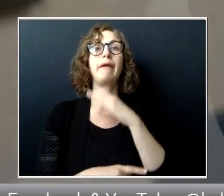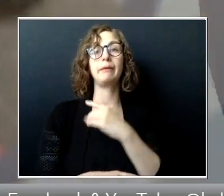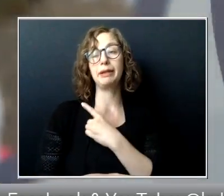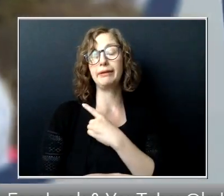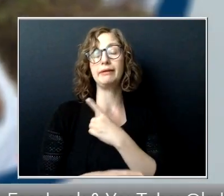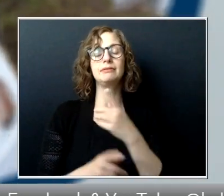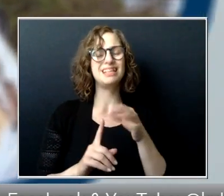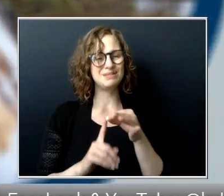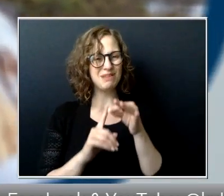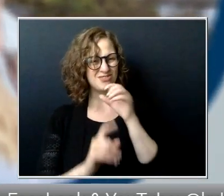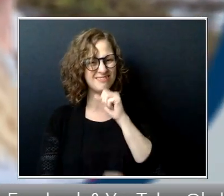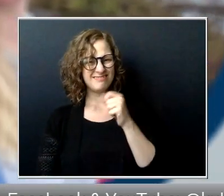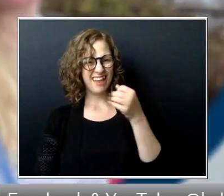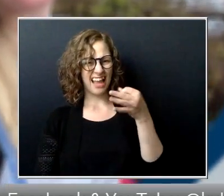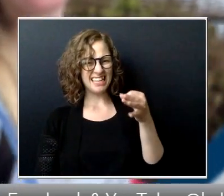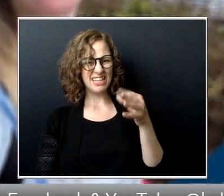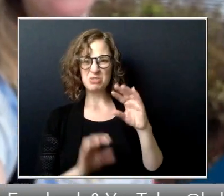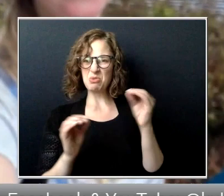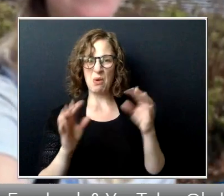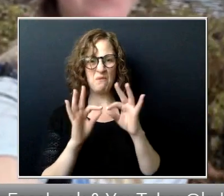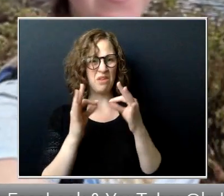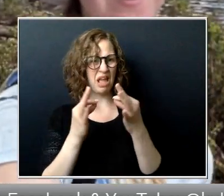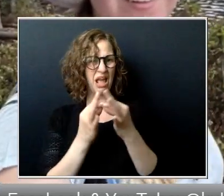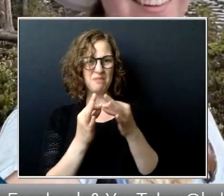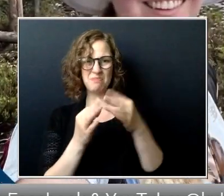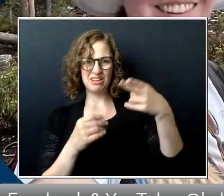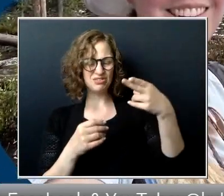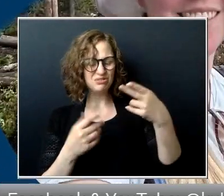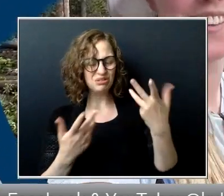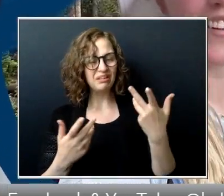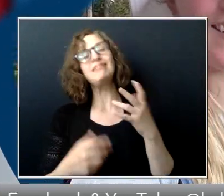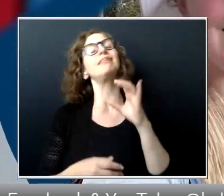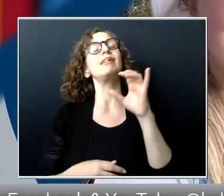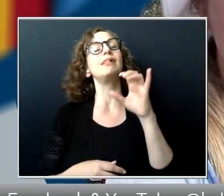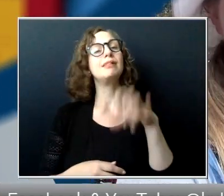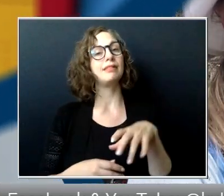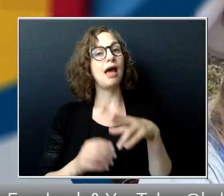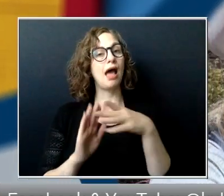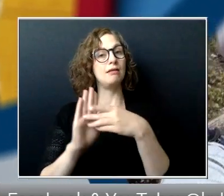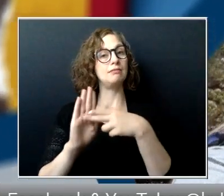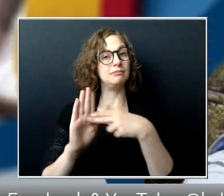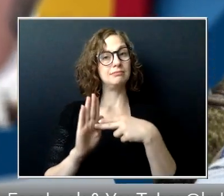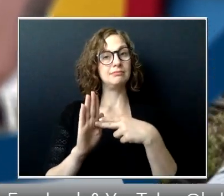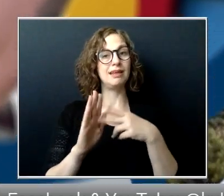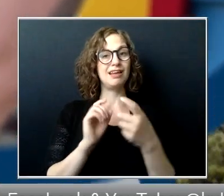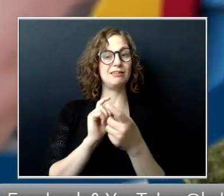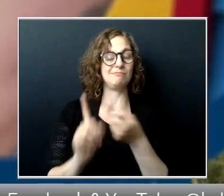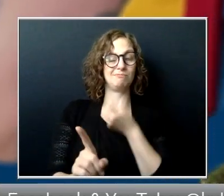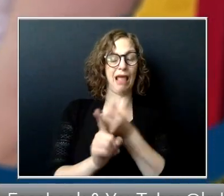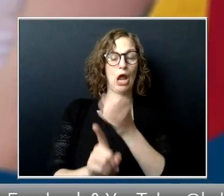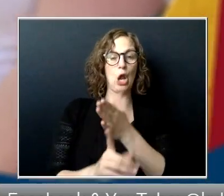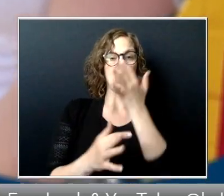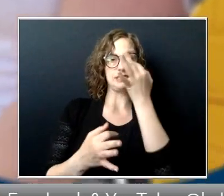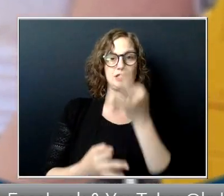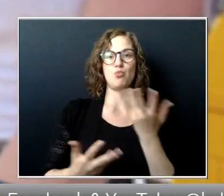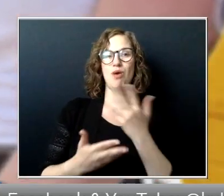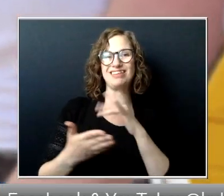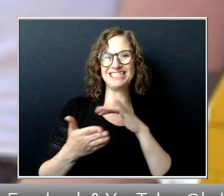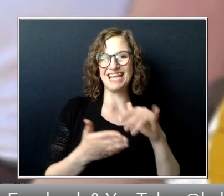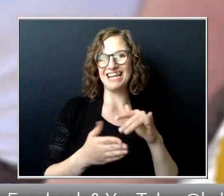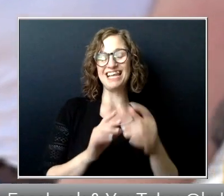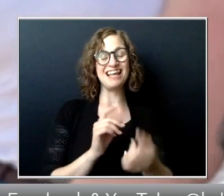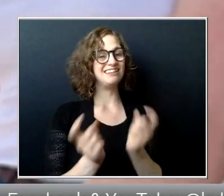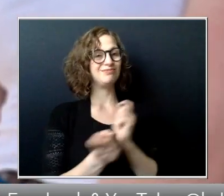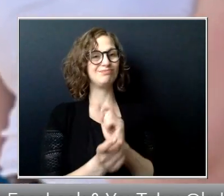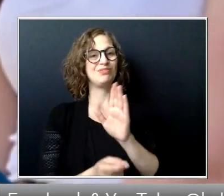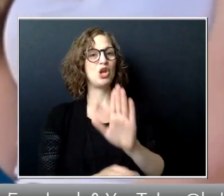1 diabetes. The diagnosis changed what she chose to study in school, and it changed her daily life. I constantly am thinking about what